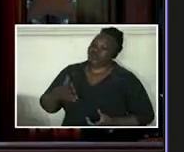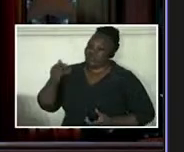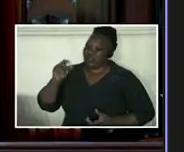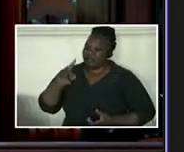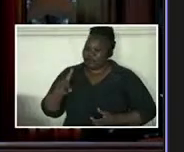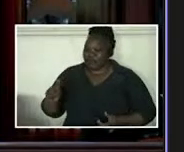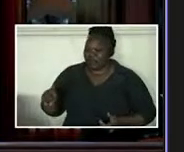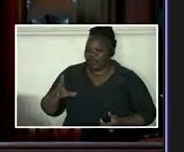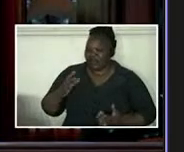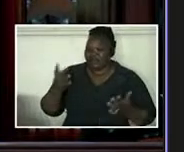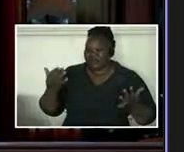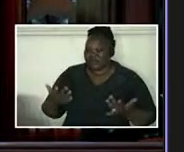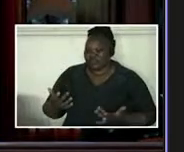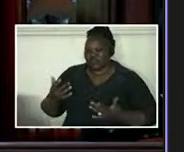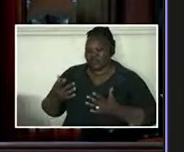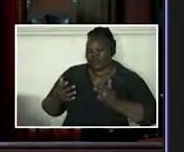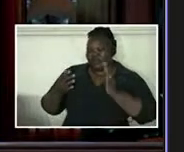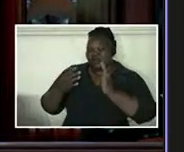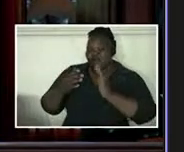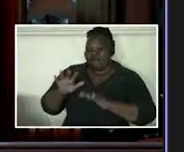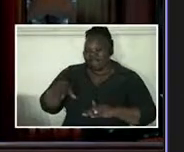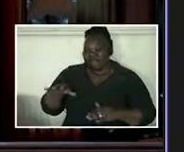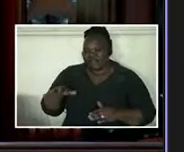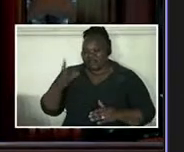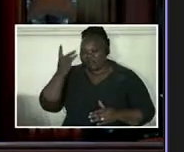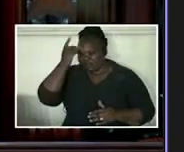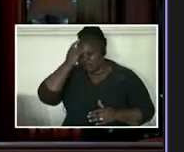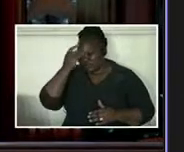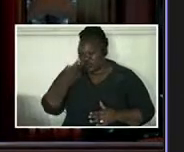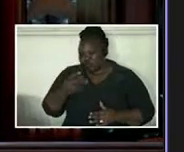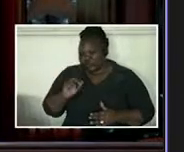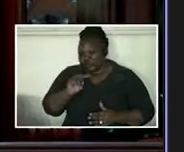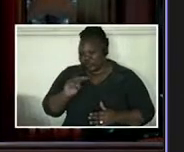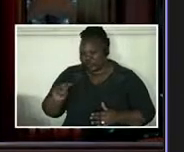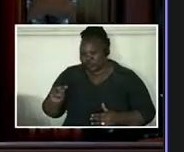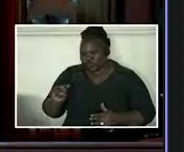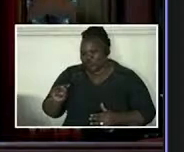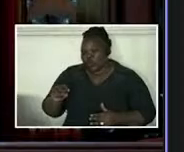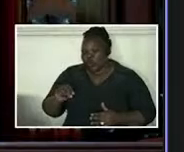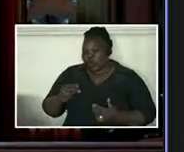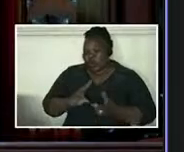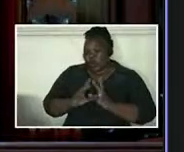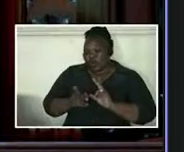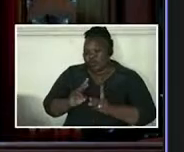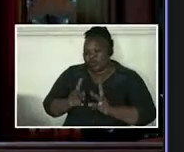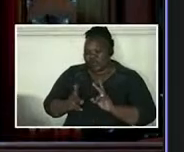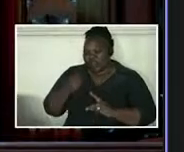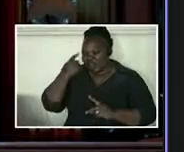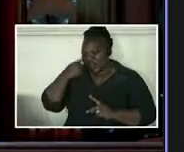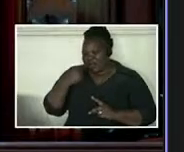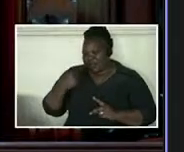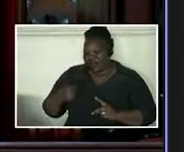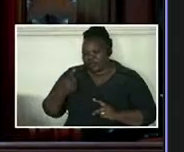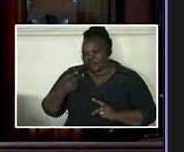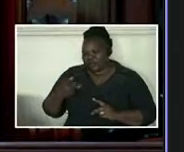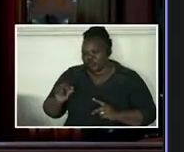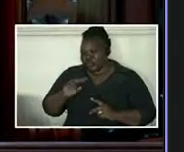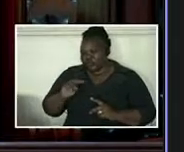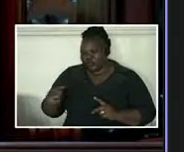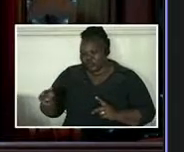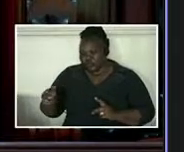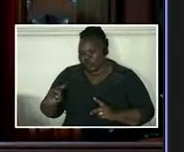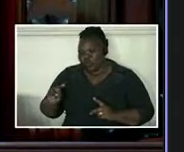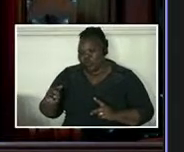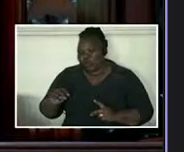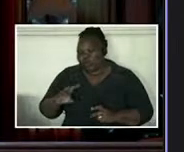budget on the 16th of march 2022 and again on the 12th of april 2022 the department provided an overview and made